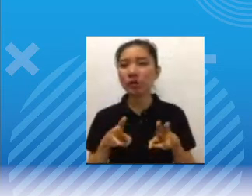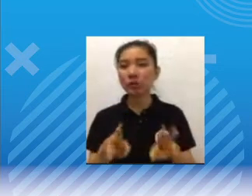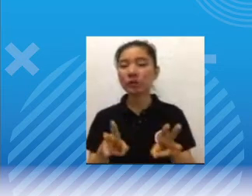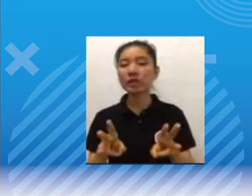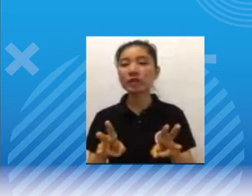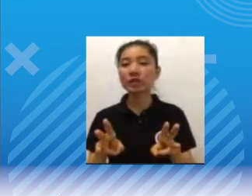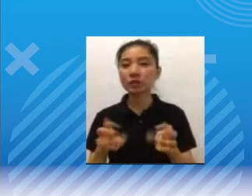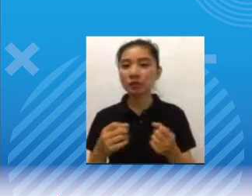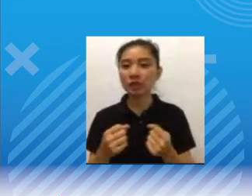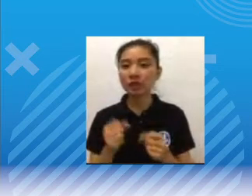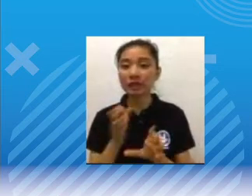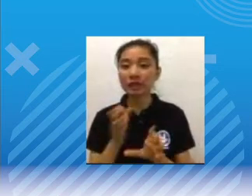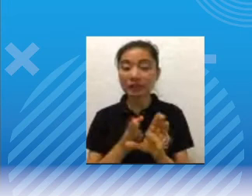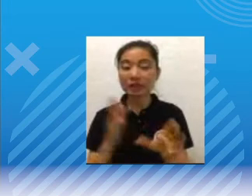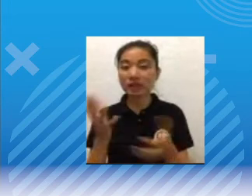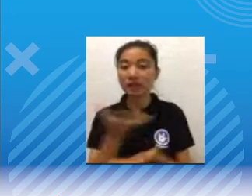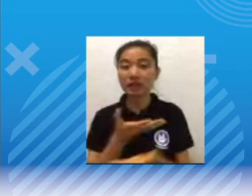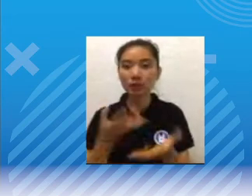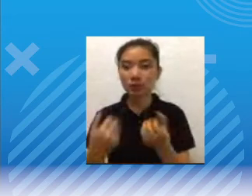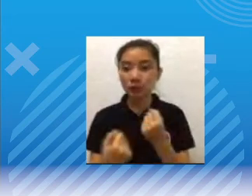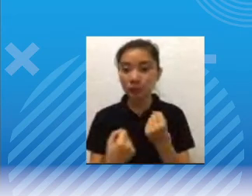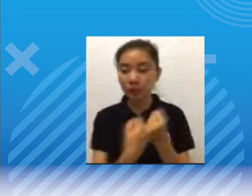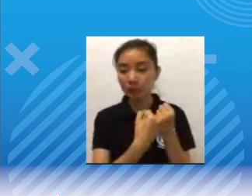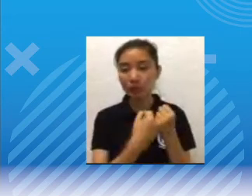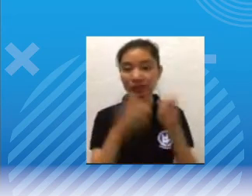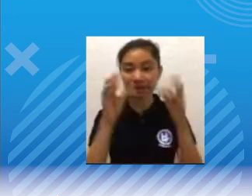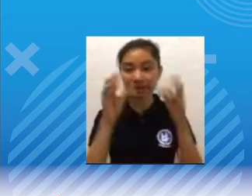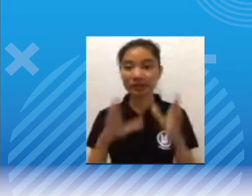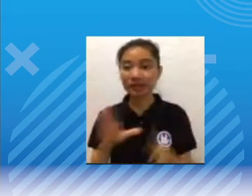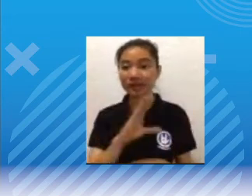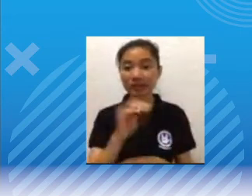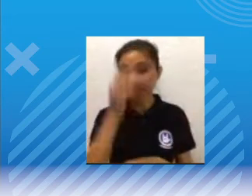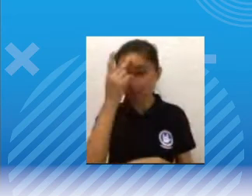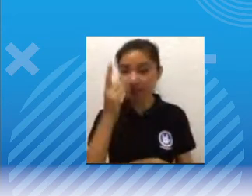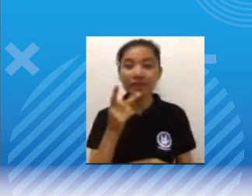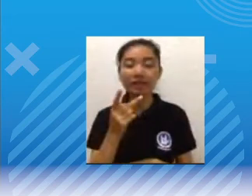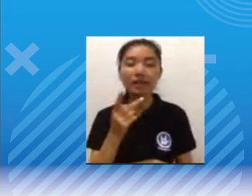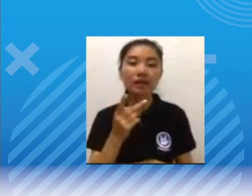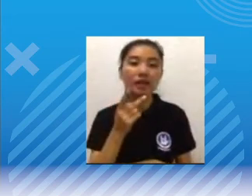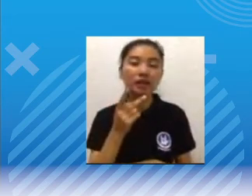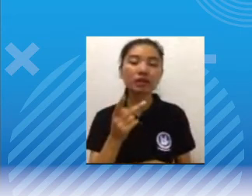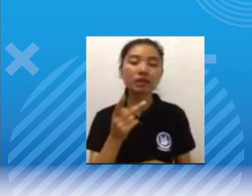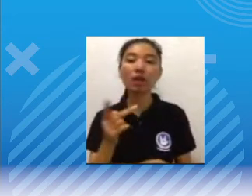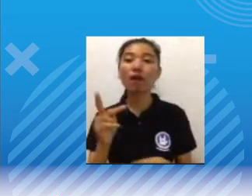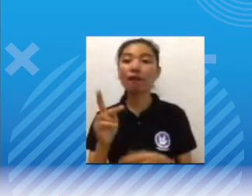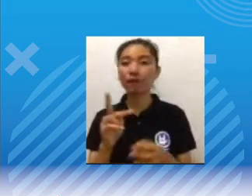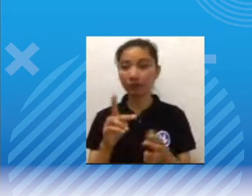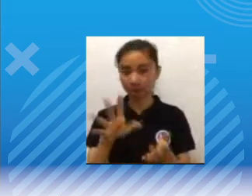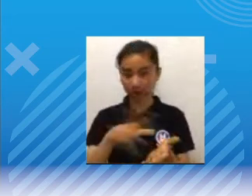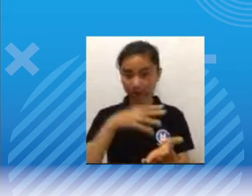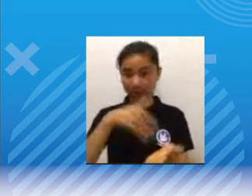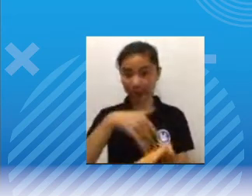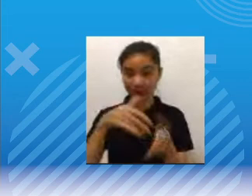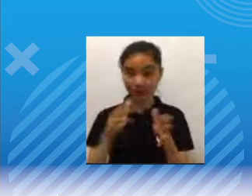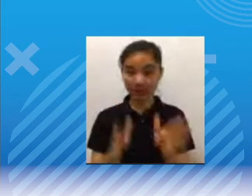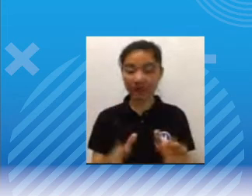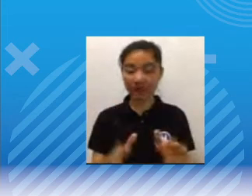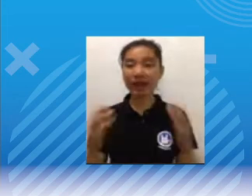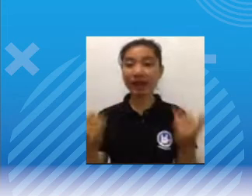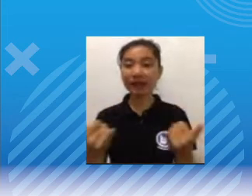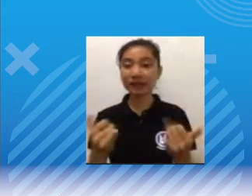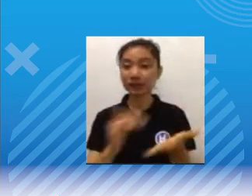and coping skills of teachers and parents of the learners in the time of pandemic? Okay